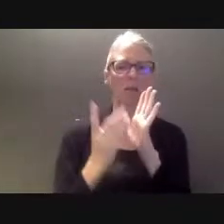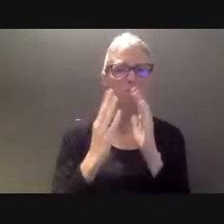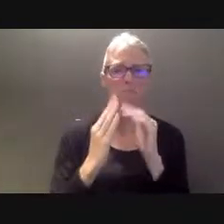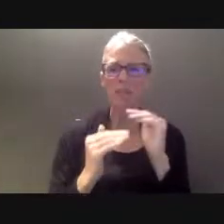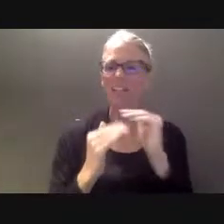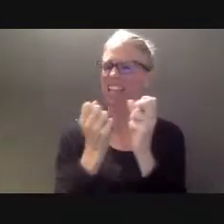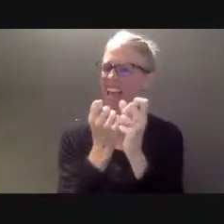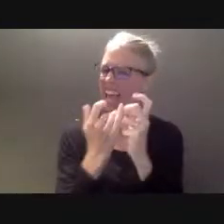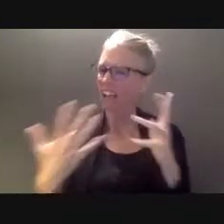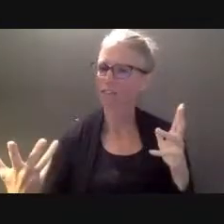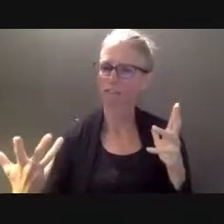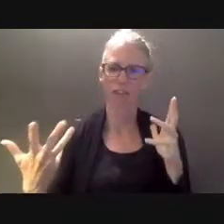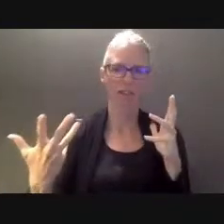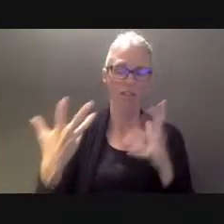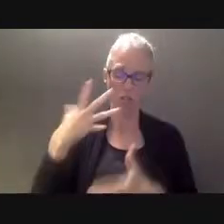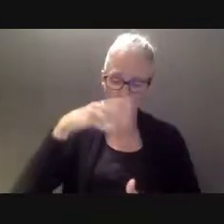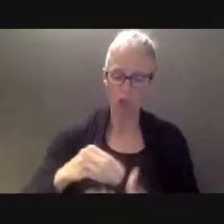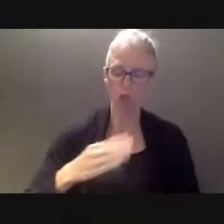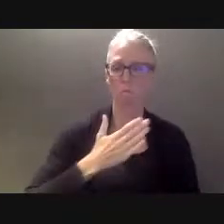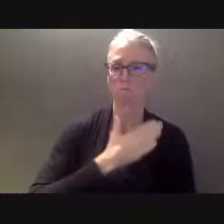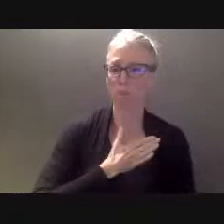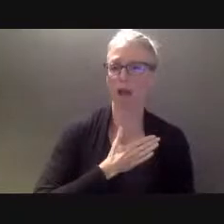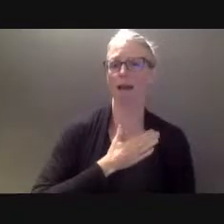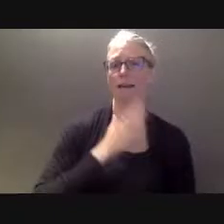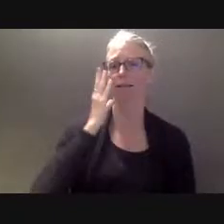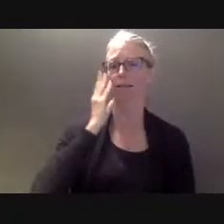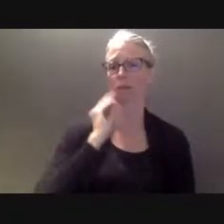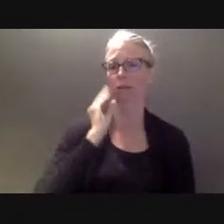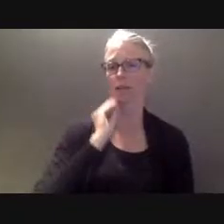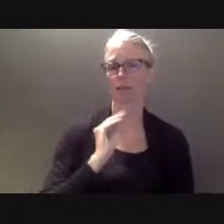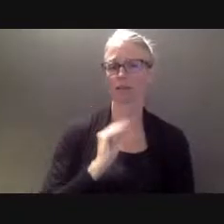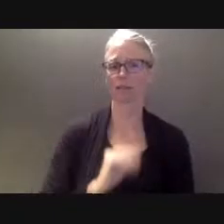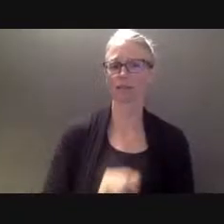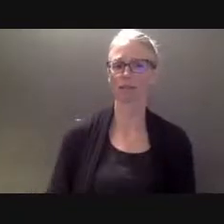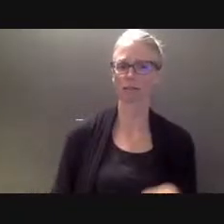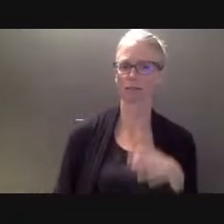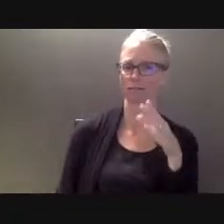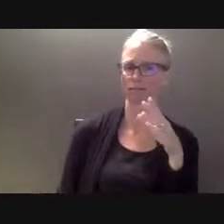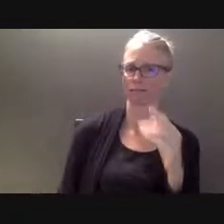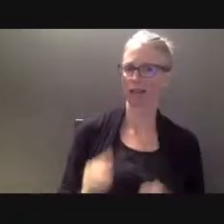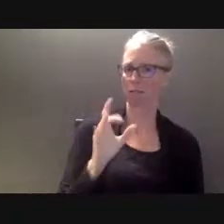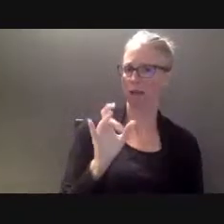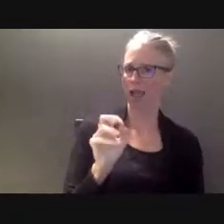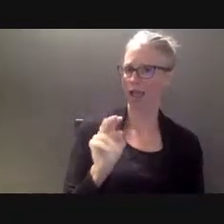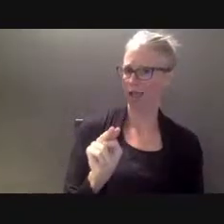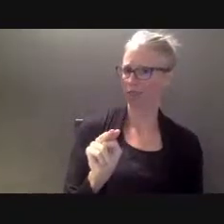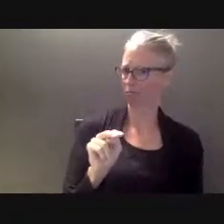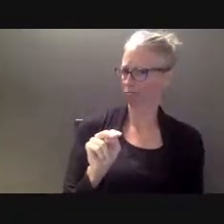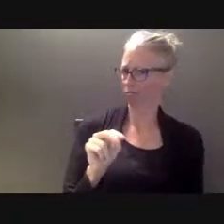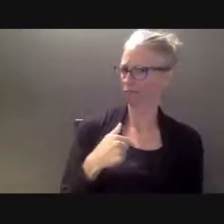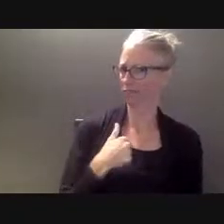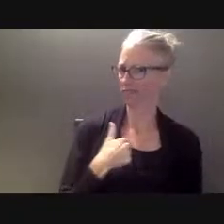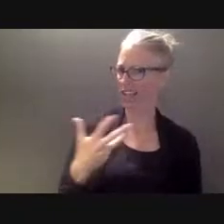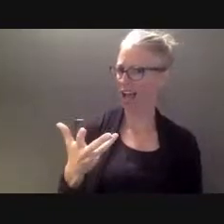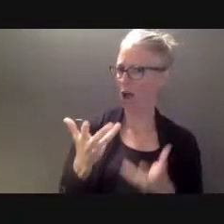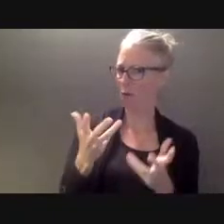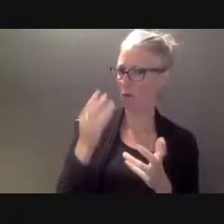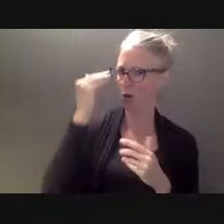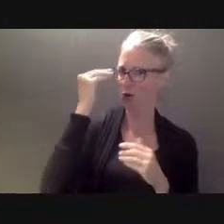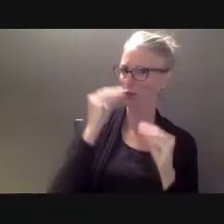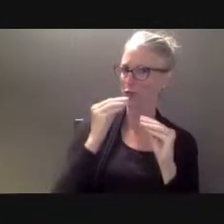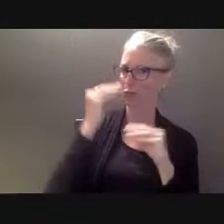That's pretty amazing. I would love to learn more about this resort. And you talked